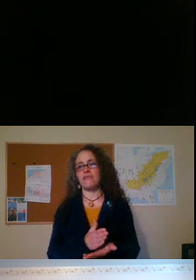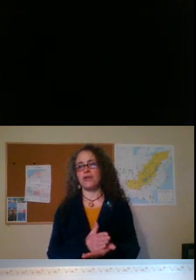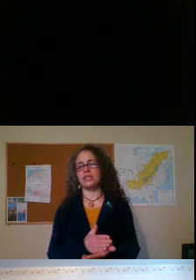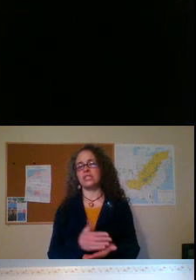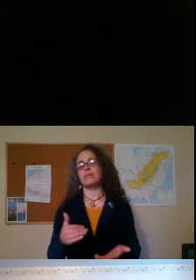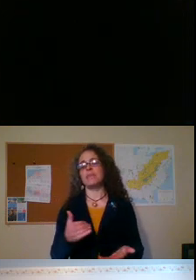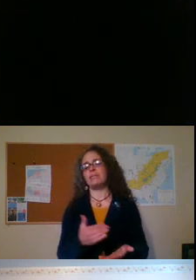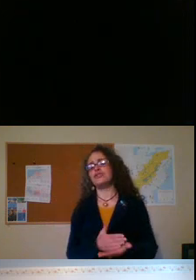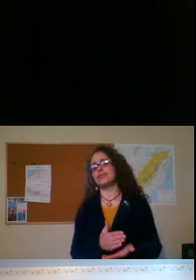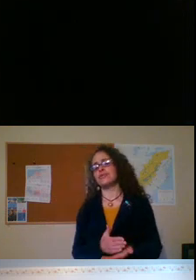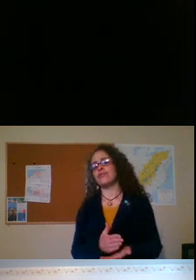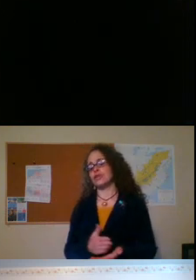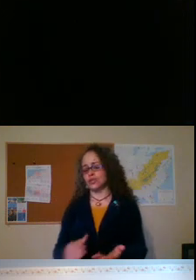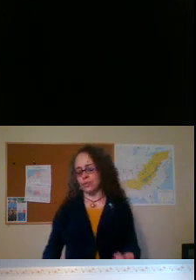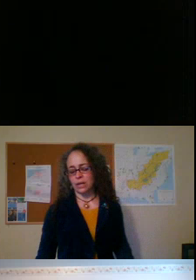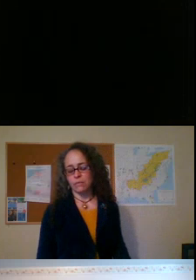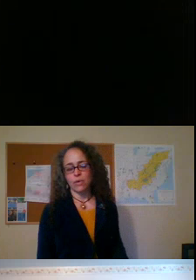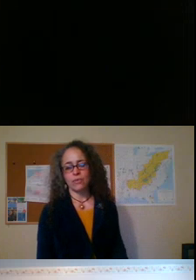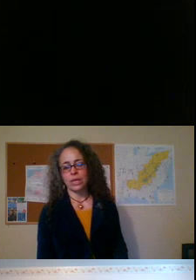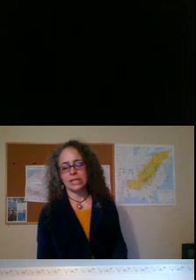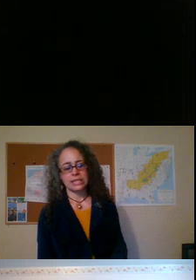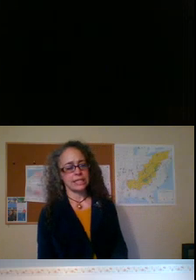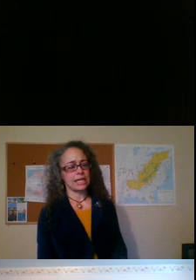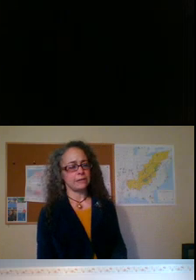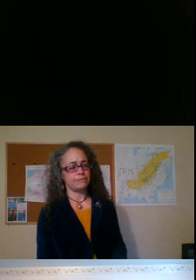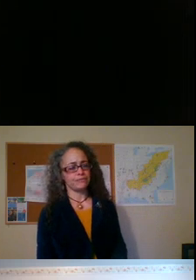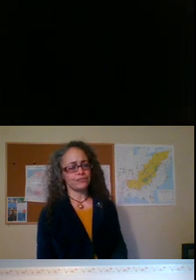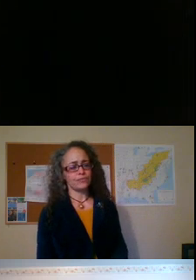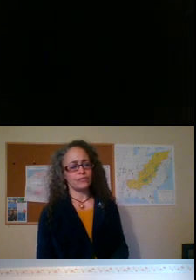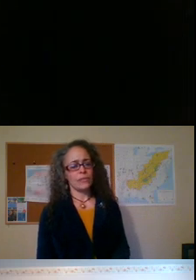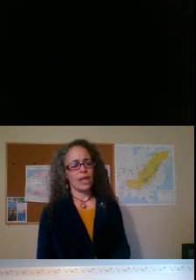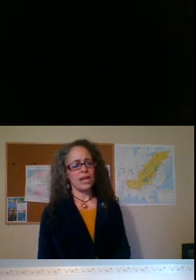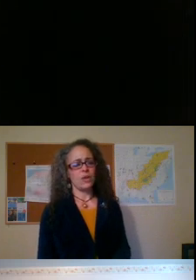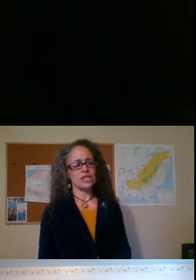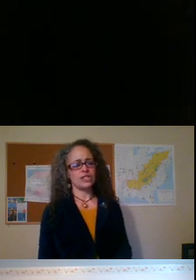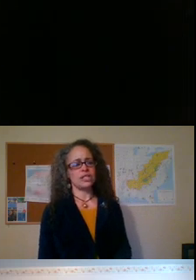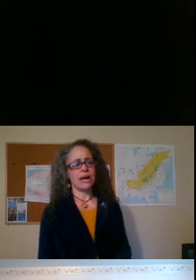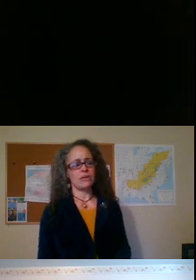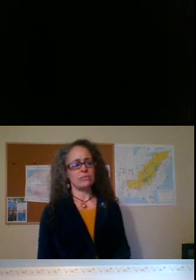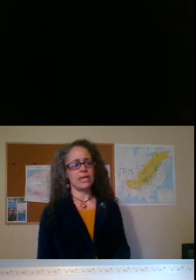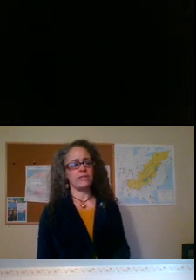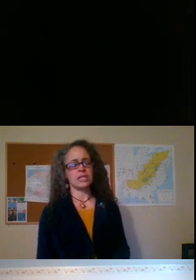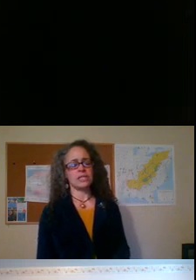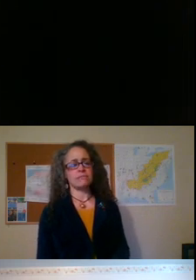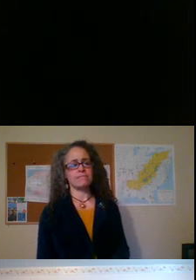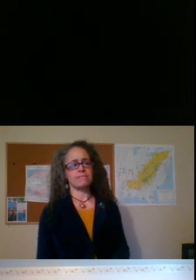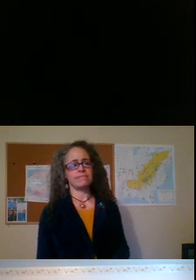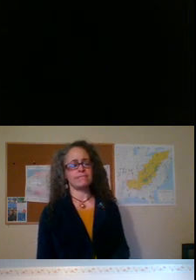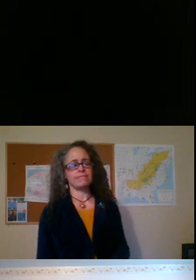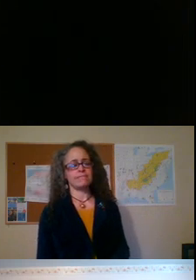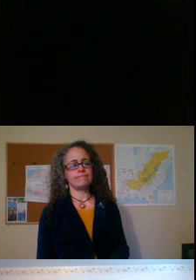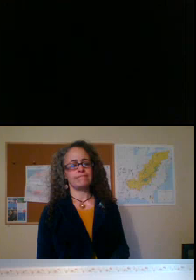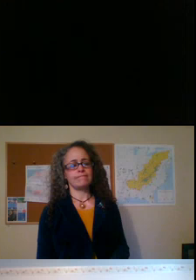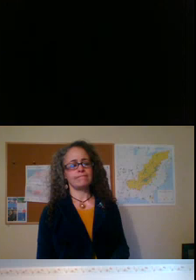I said May 1st, but maybe June 1st would be a more realistic date. Any questions about any of this?